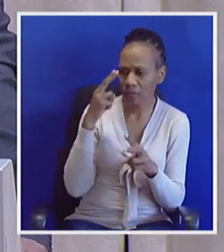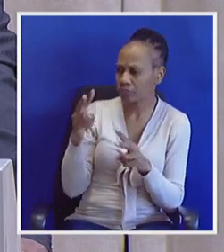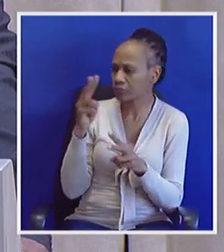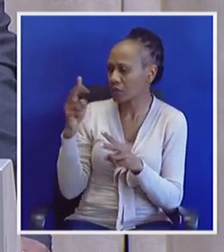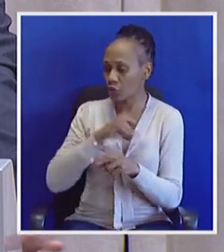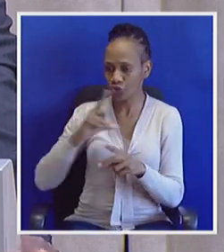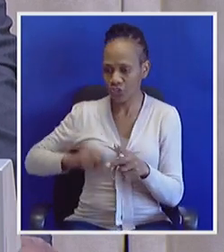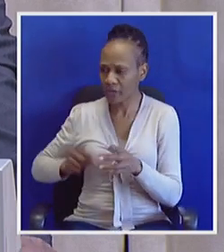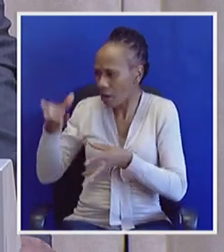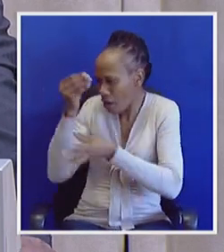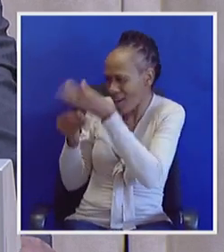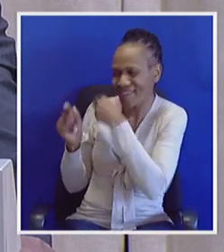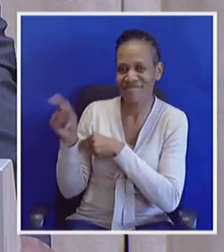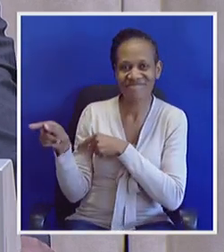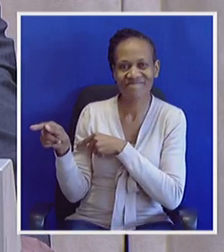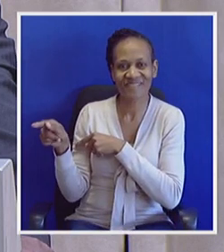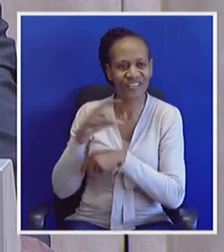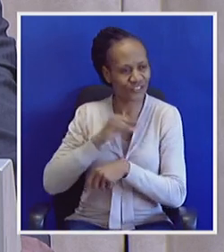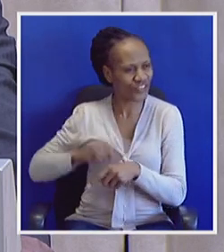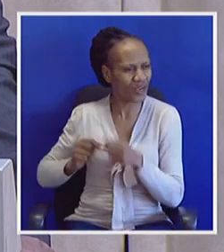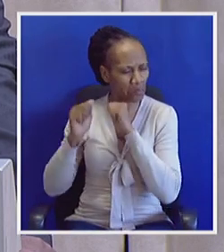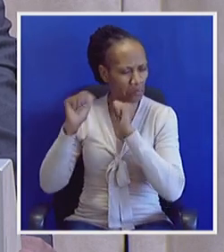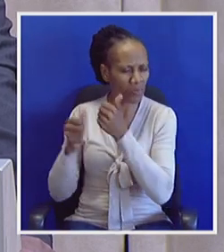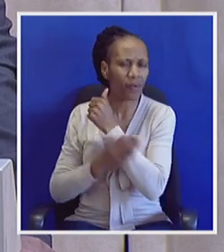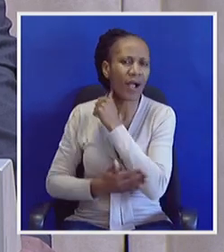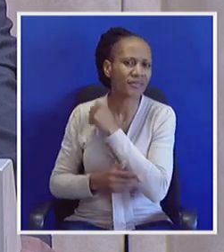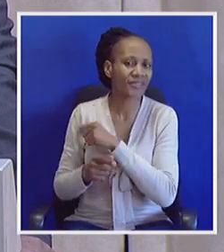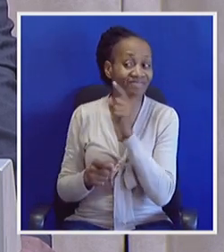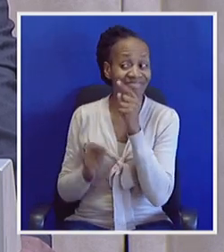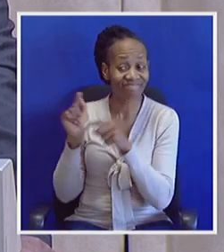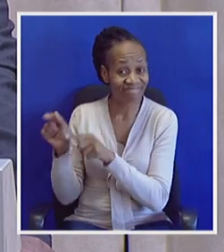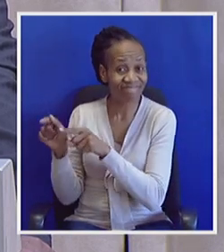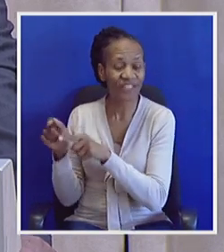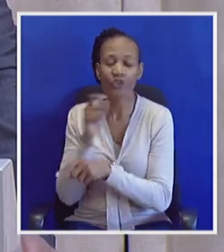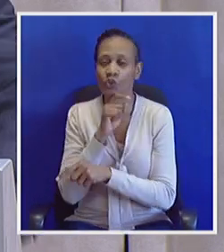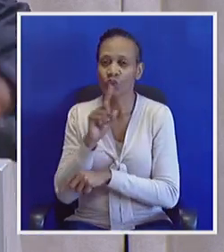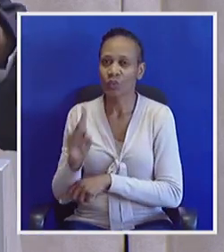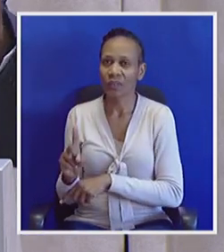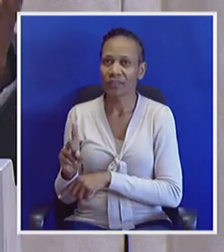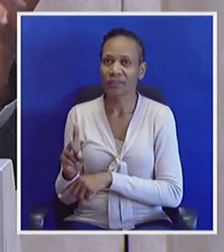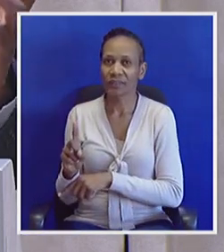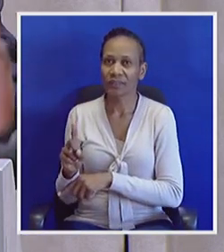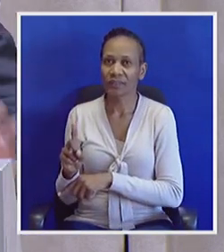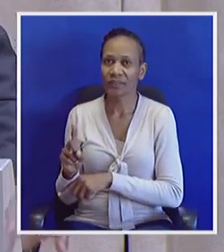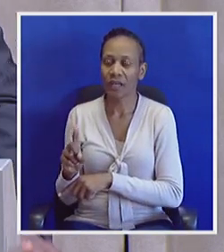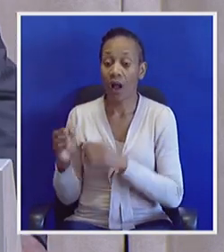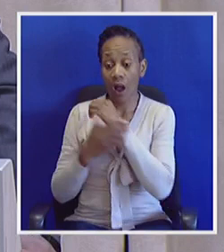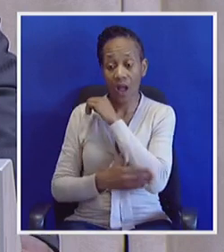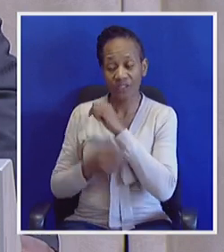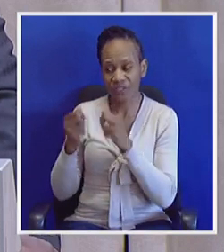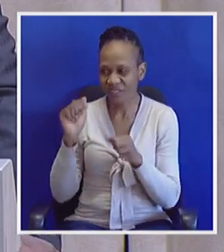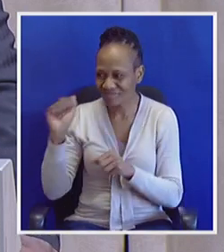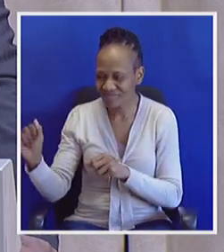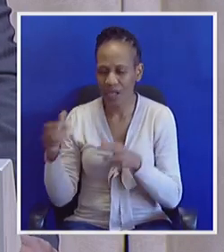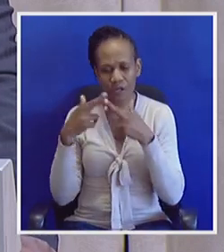a very good country where we can learn, because they have utilized the size that they have, the resources